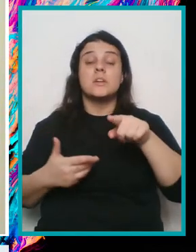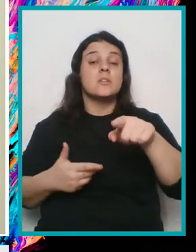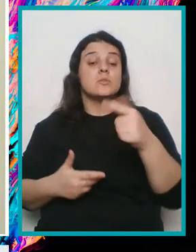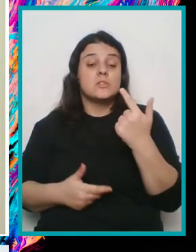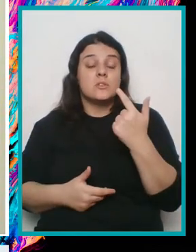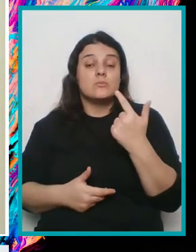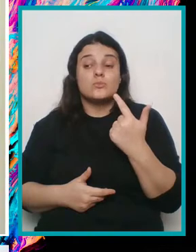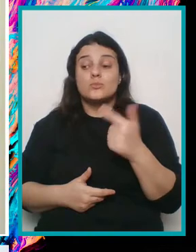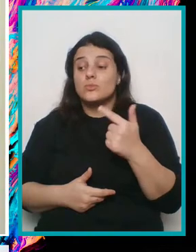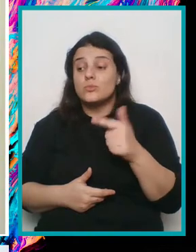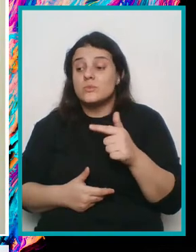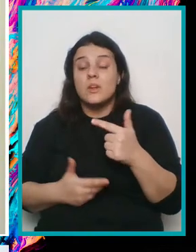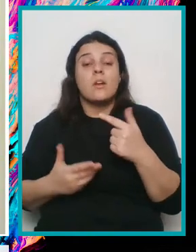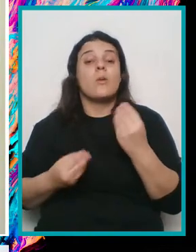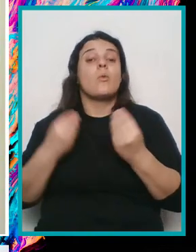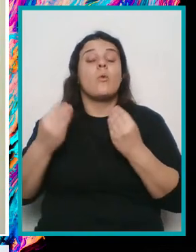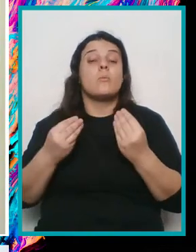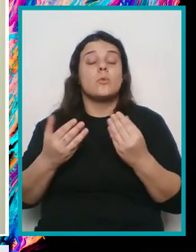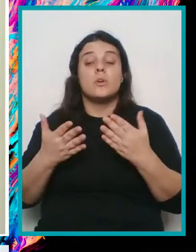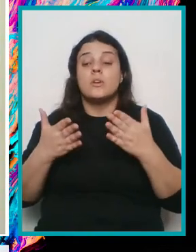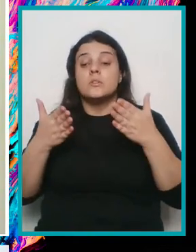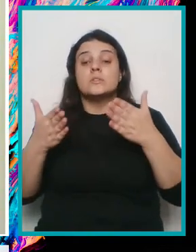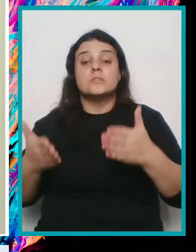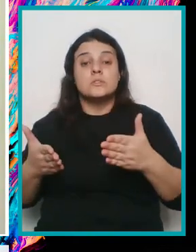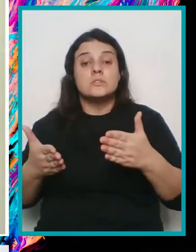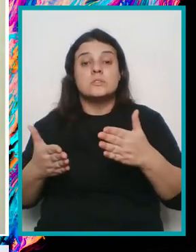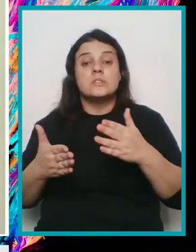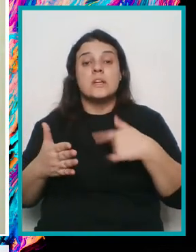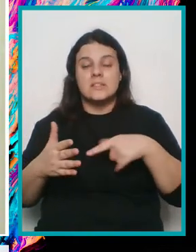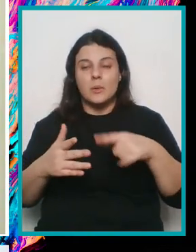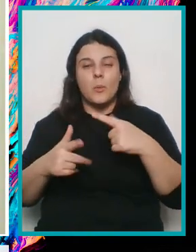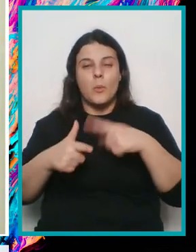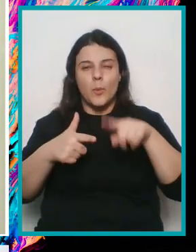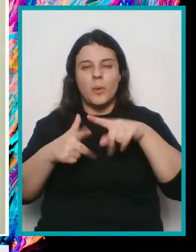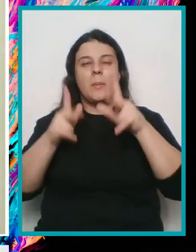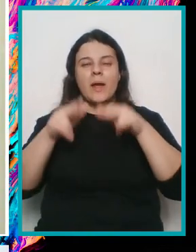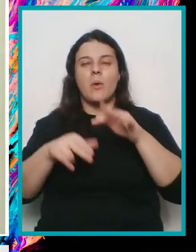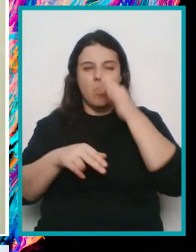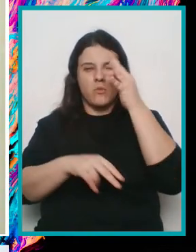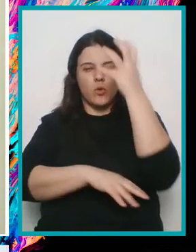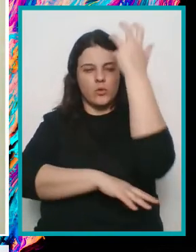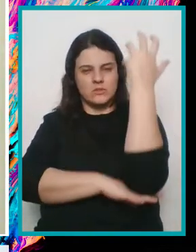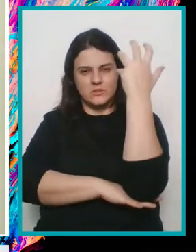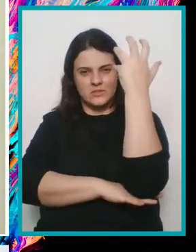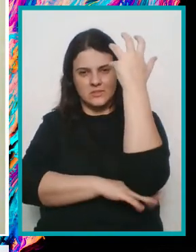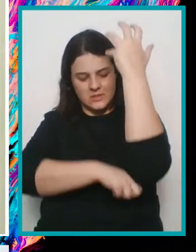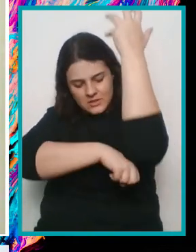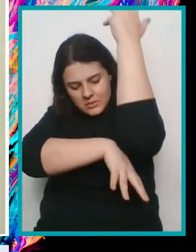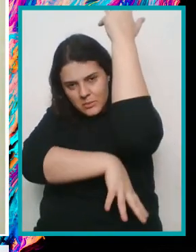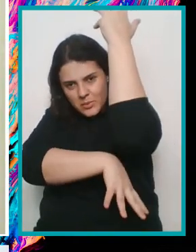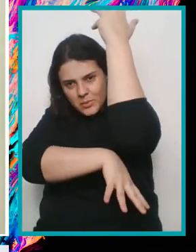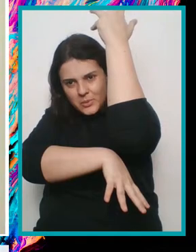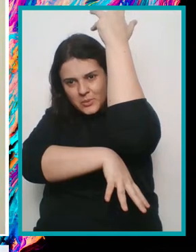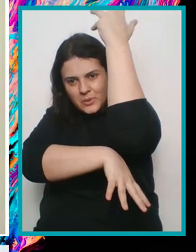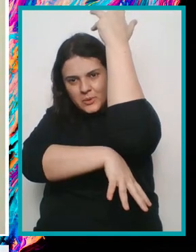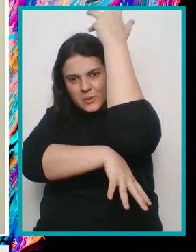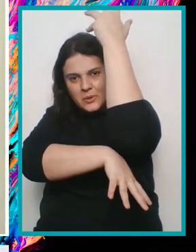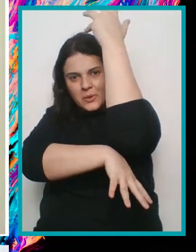trying to stabilize, to put tree planting programs, but this is not